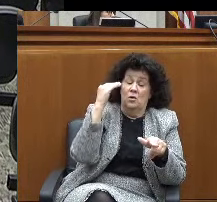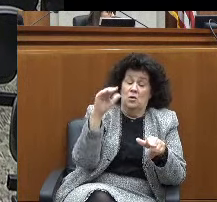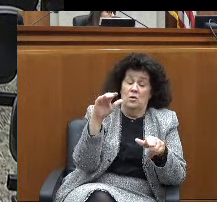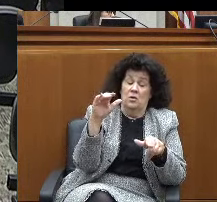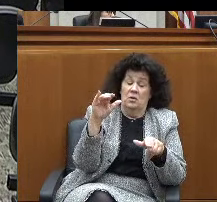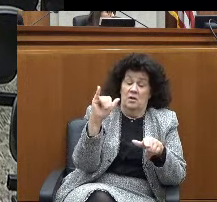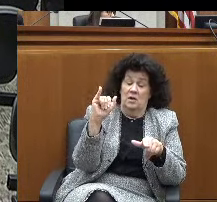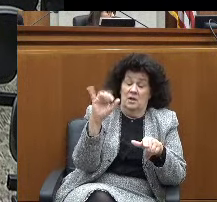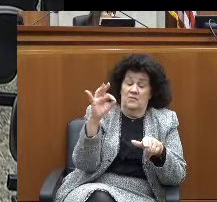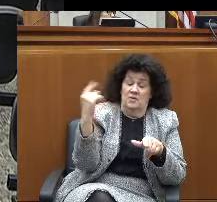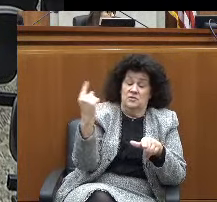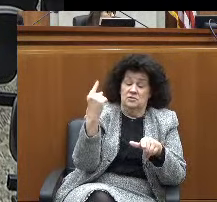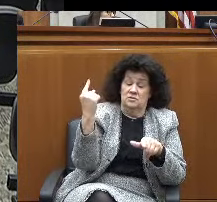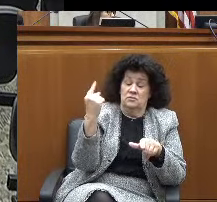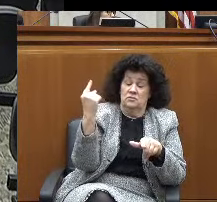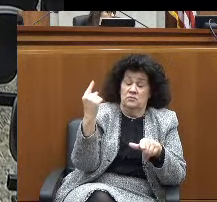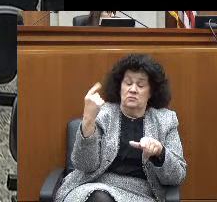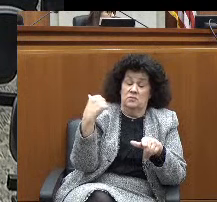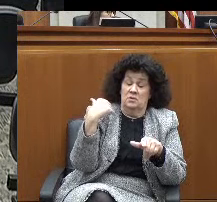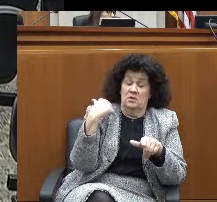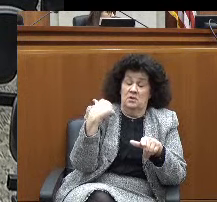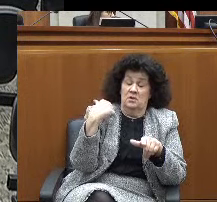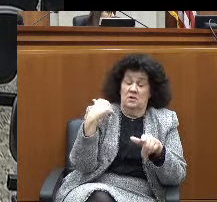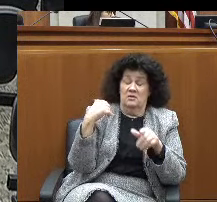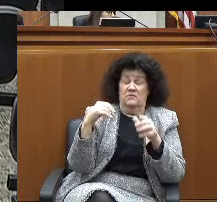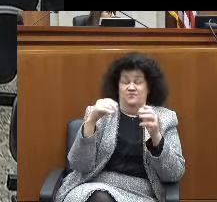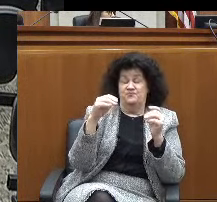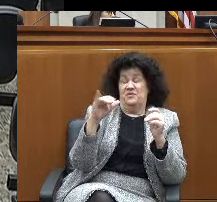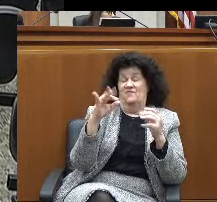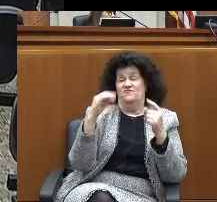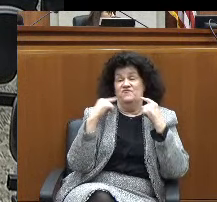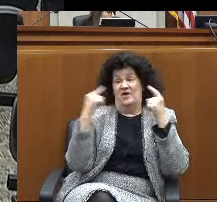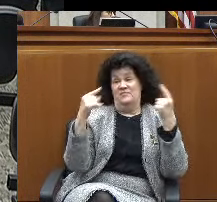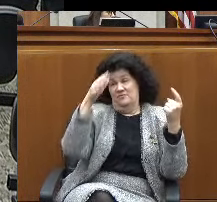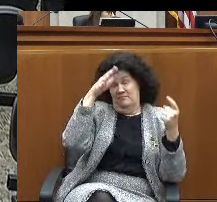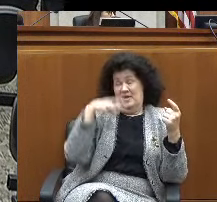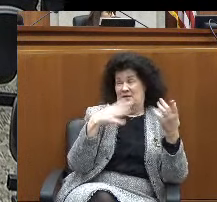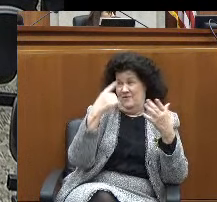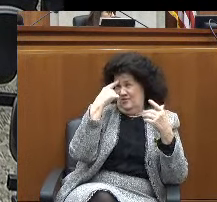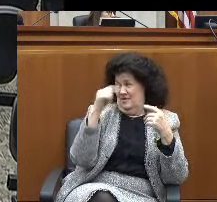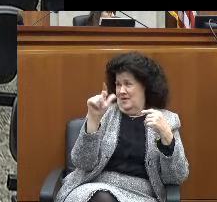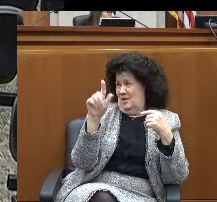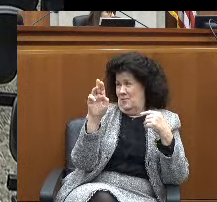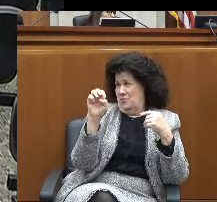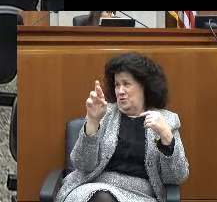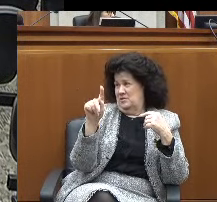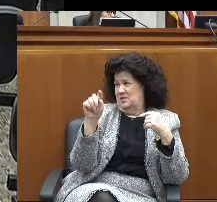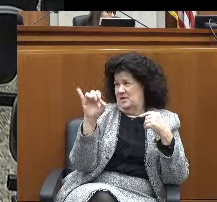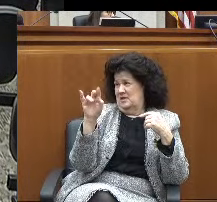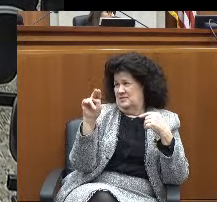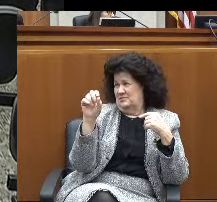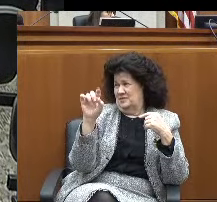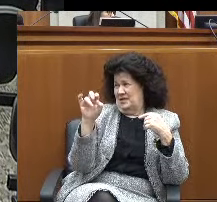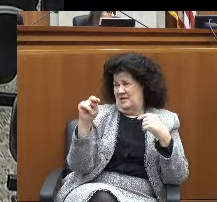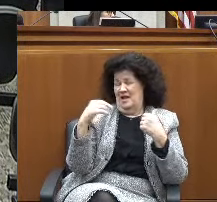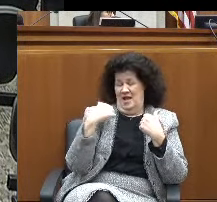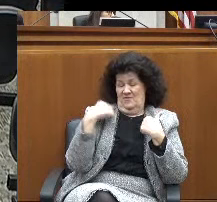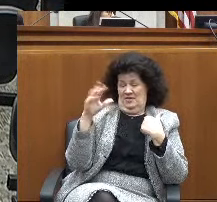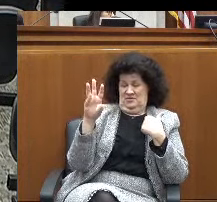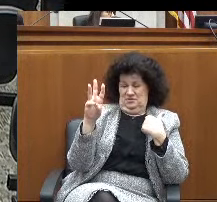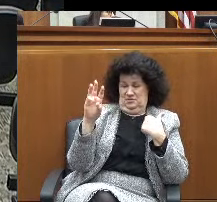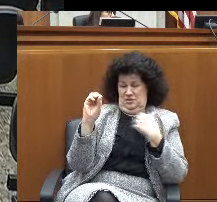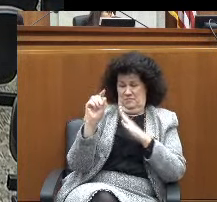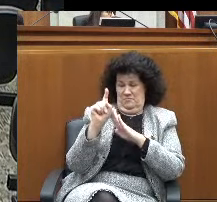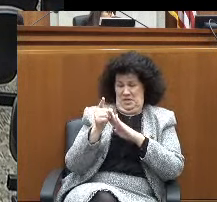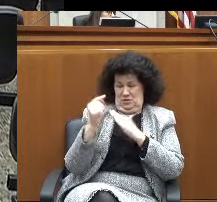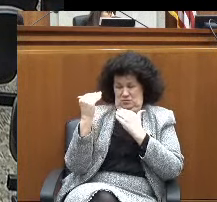60 minutes to solve a problem, he would spend 59 of those minutes making sure that the question was the right question, right? So what are the questions